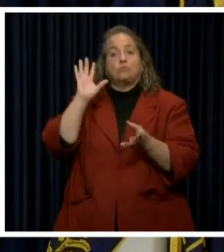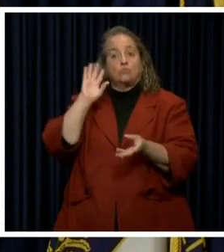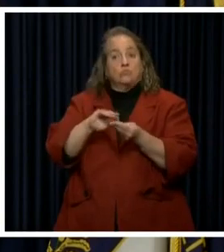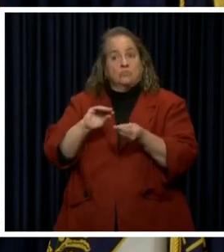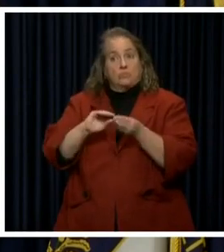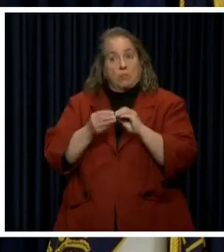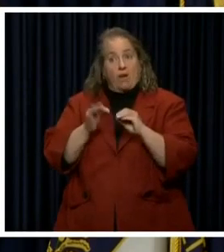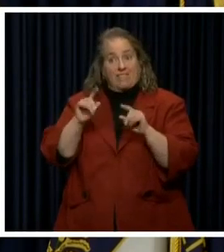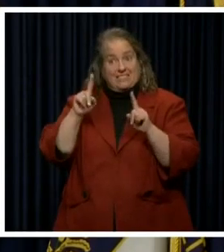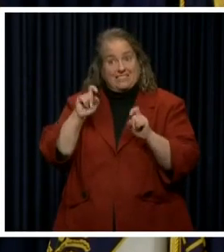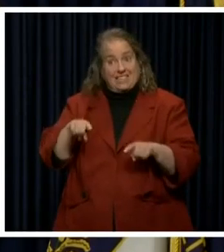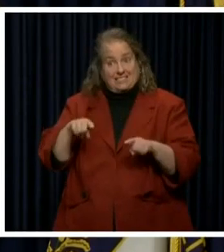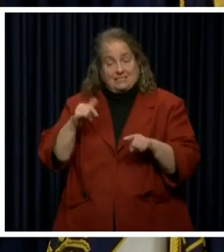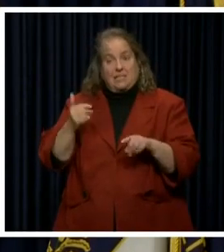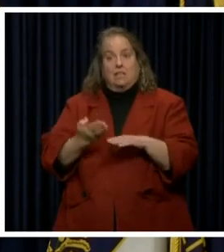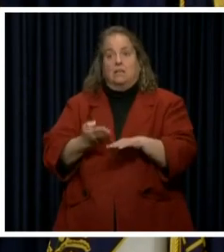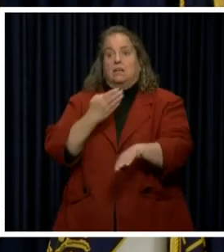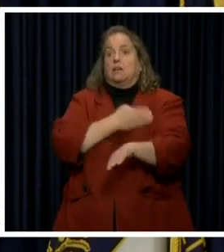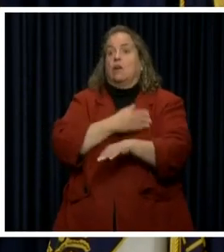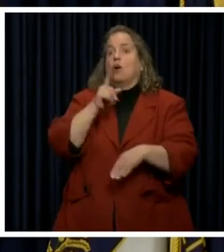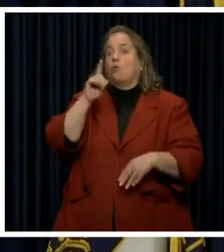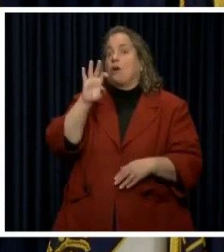tests. You'll see this has jumped of